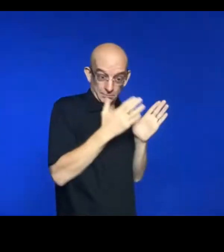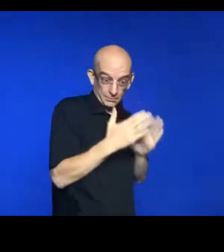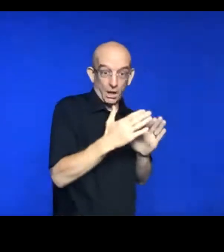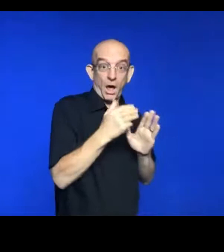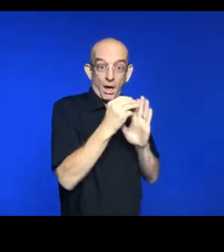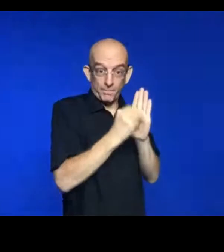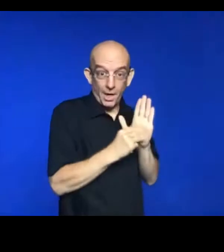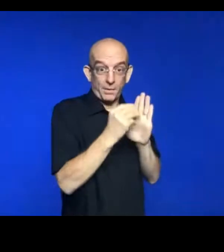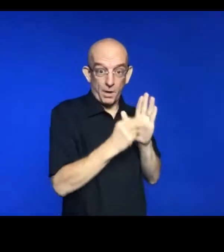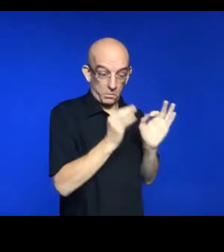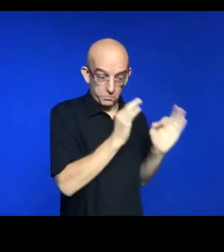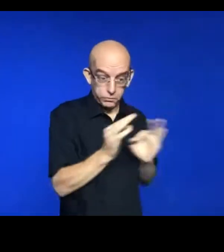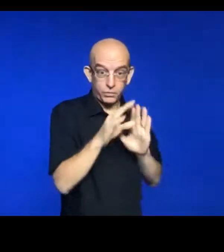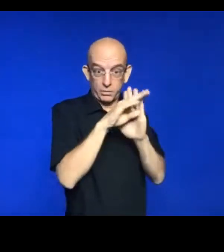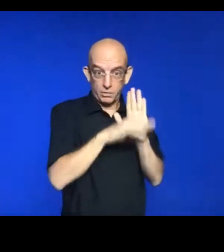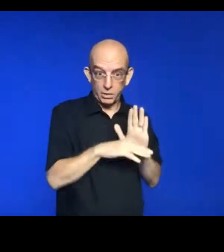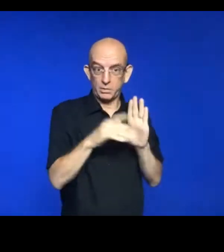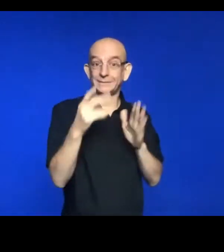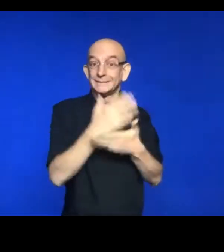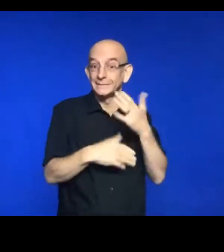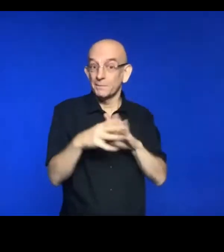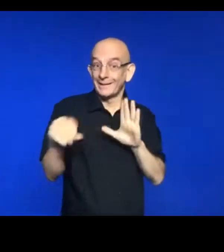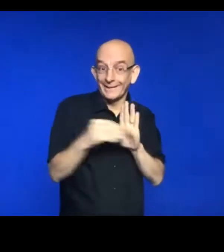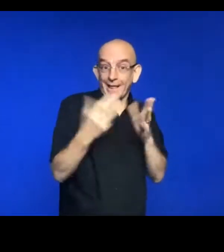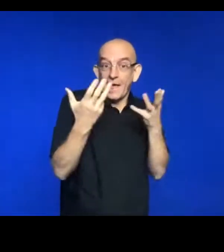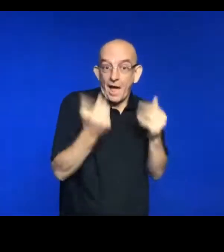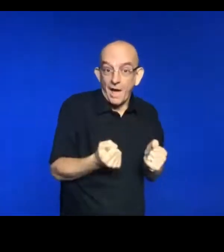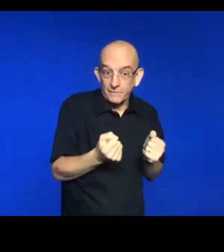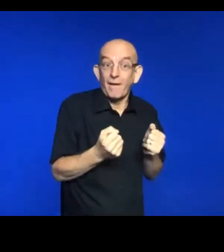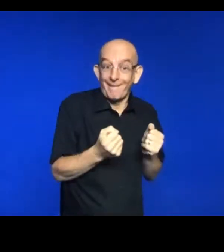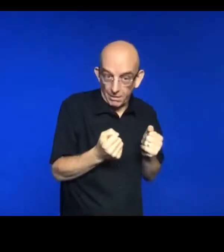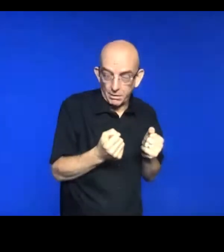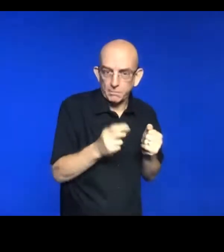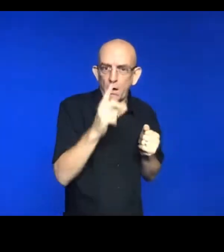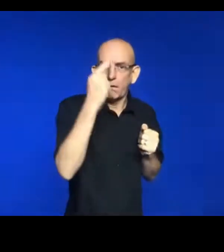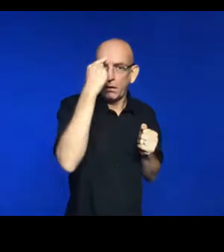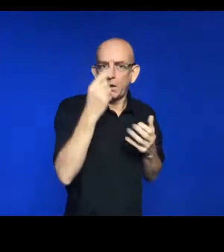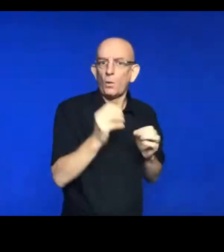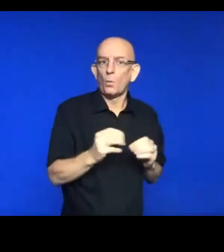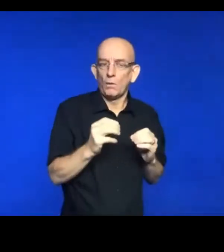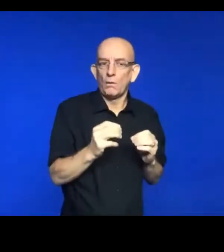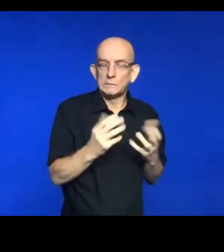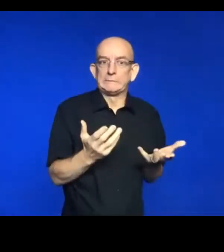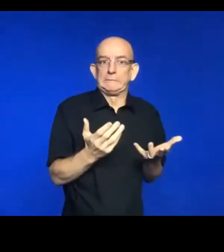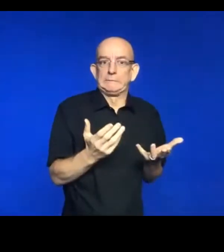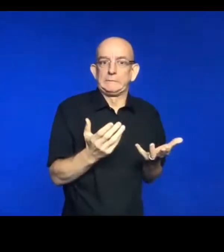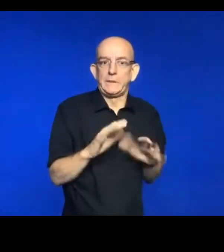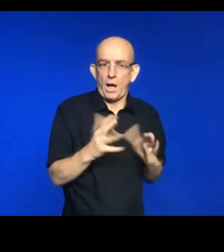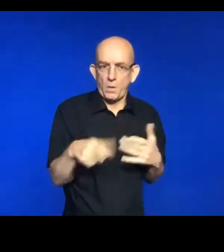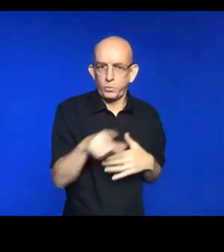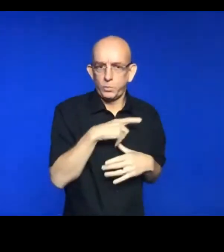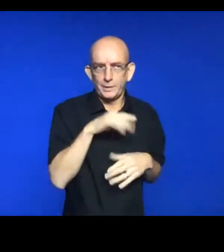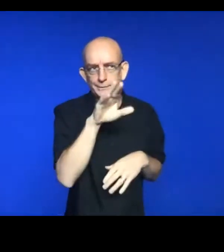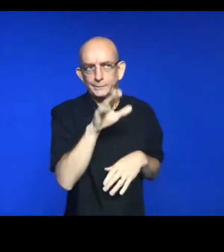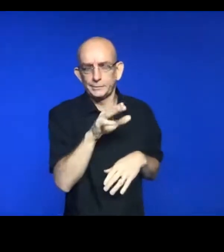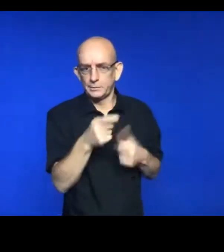if not, what are the actions that we need to advocate for? And these actions in the response